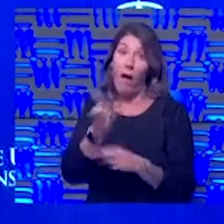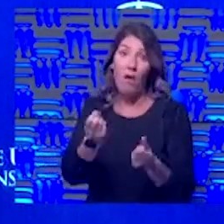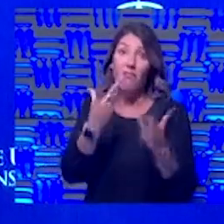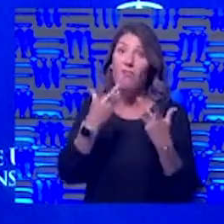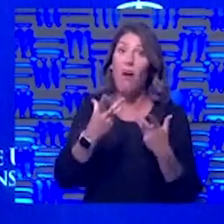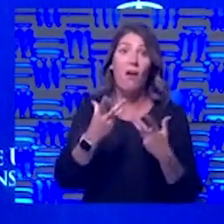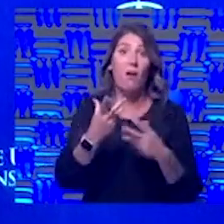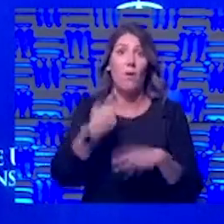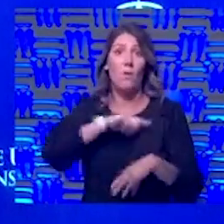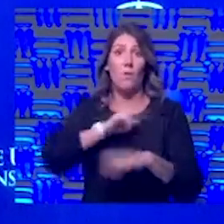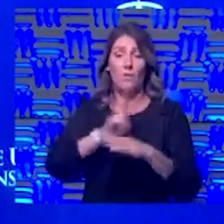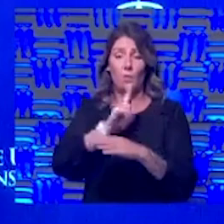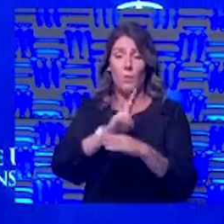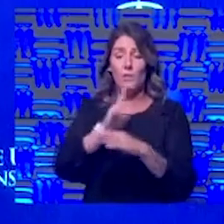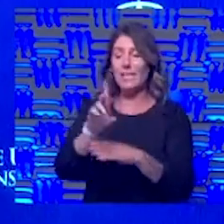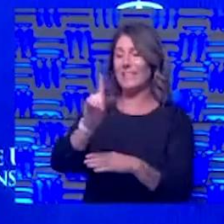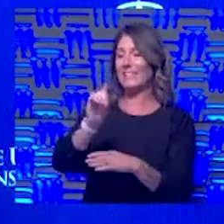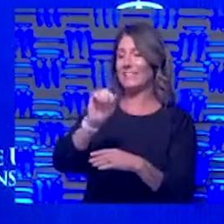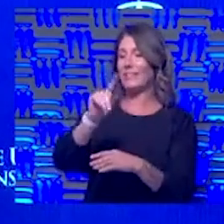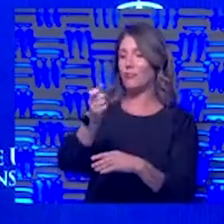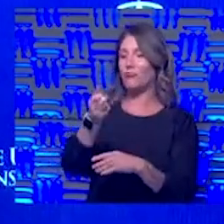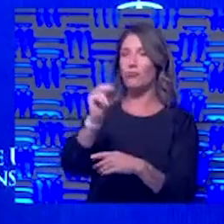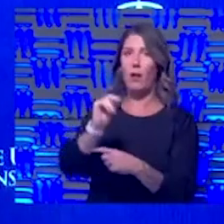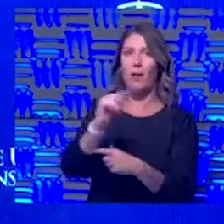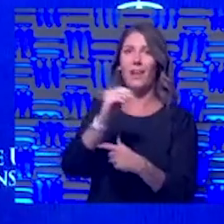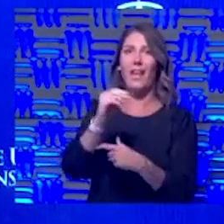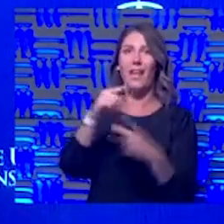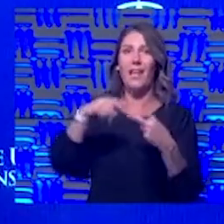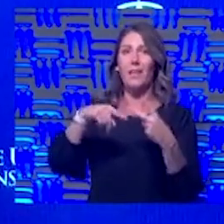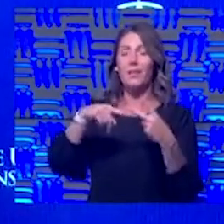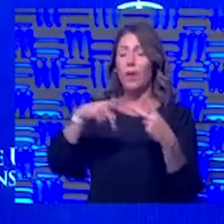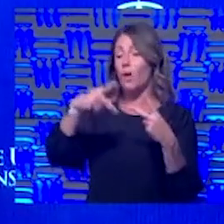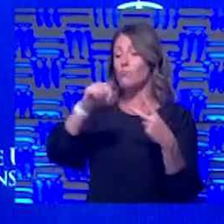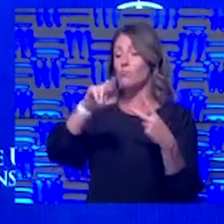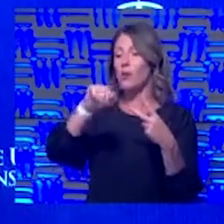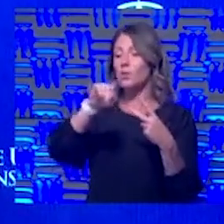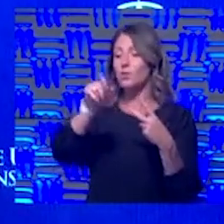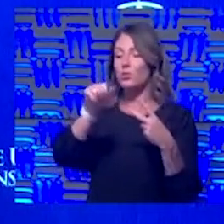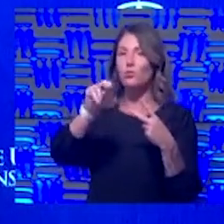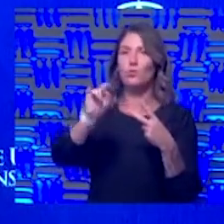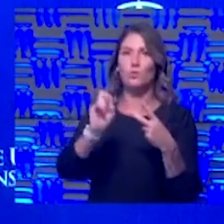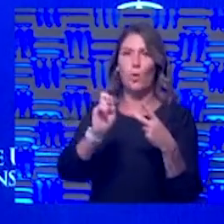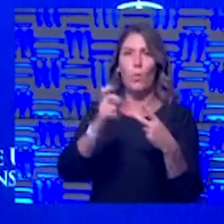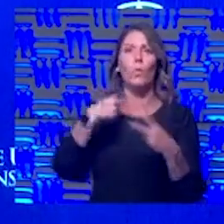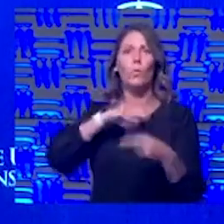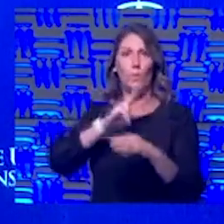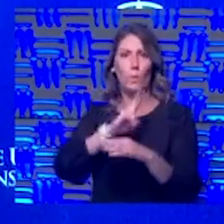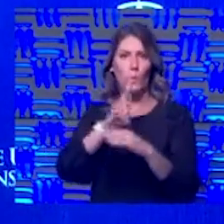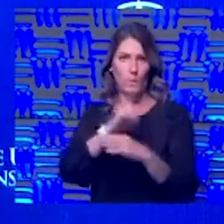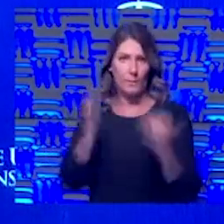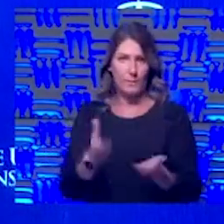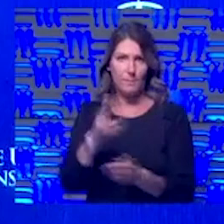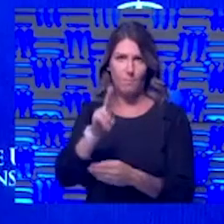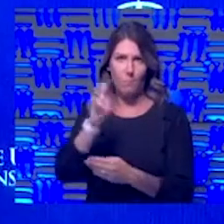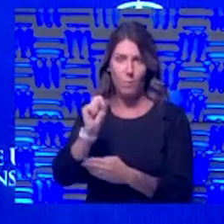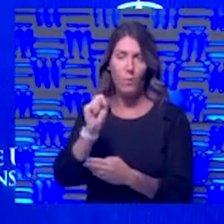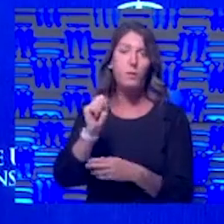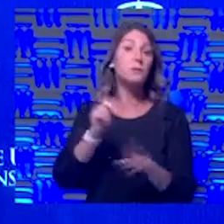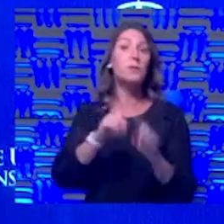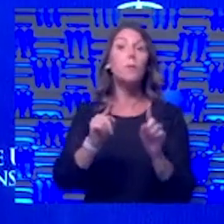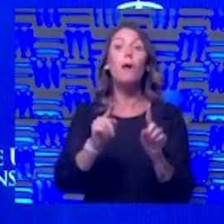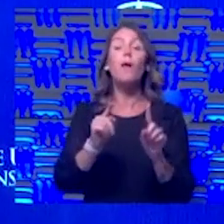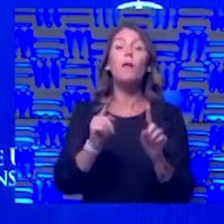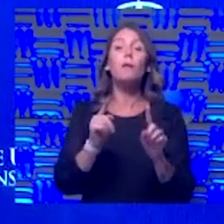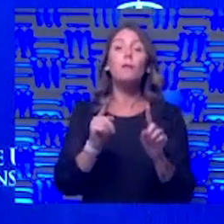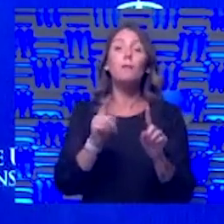low dose of Decadron. We use a lot of prednisone in the United States. England tends to use a little more Decadron, so that's why I think they probably use that drug. But it's